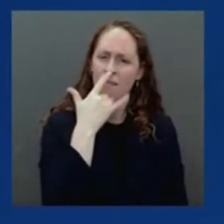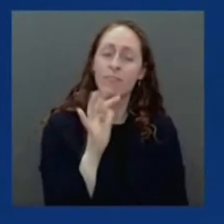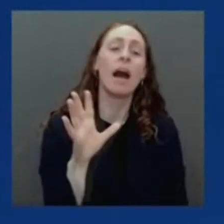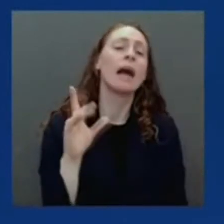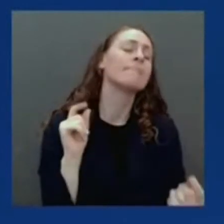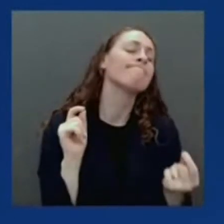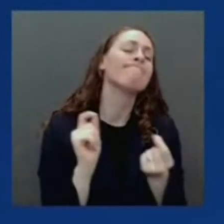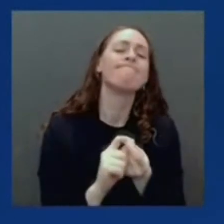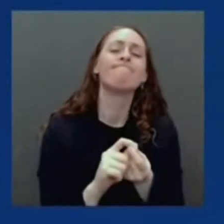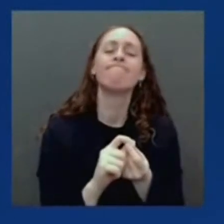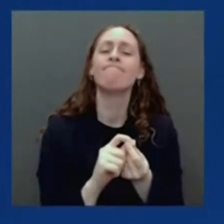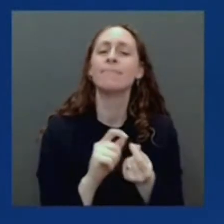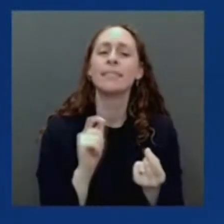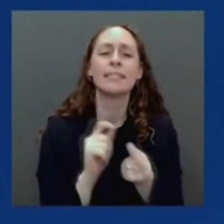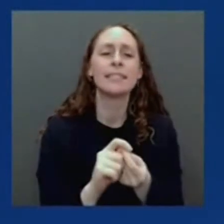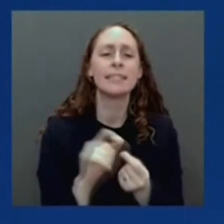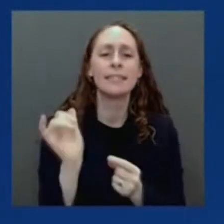CDC.